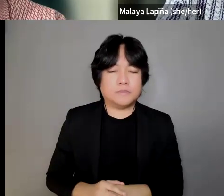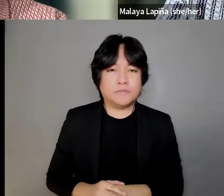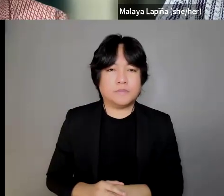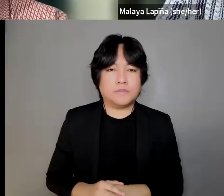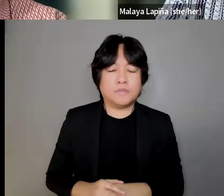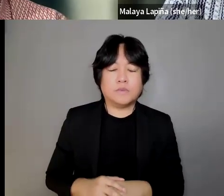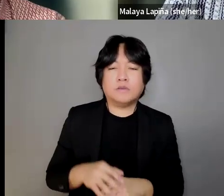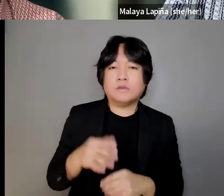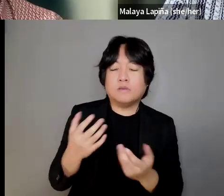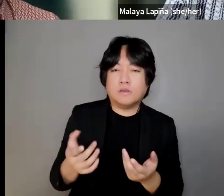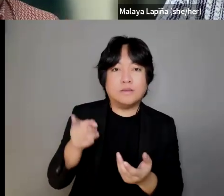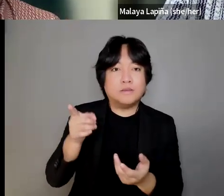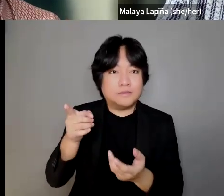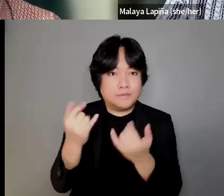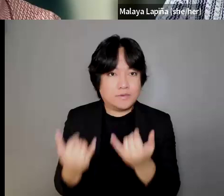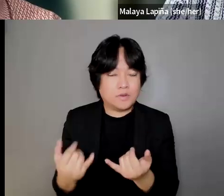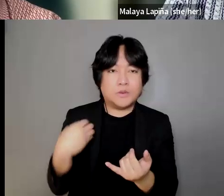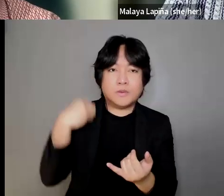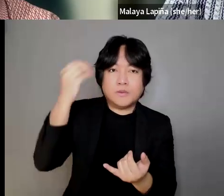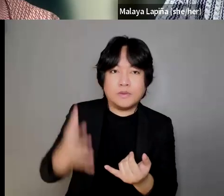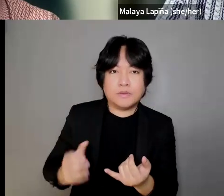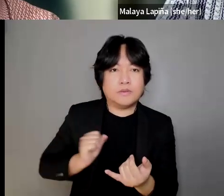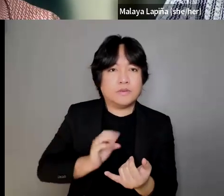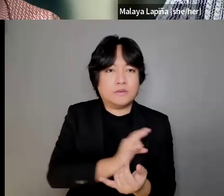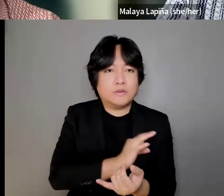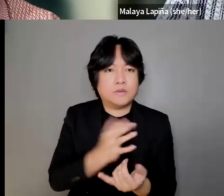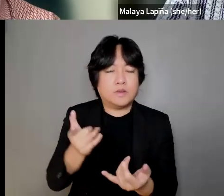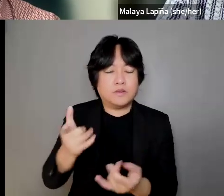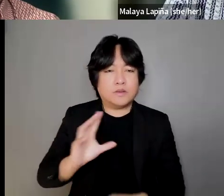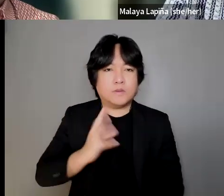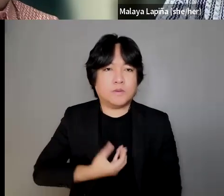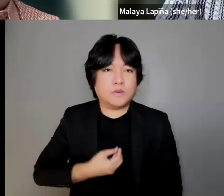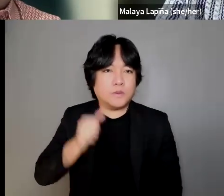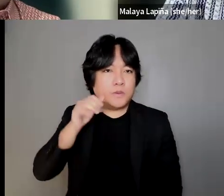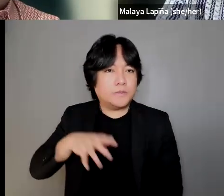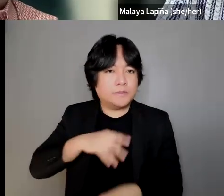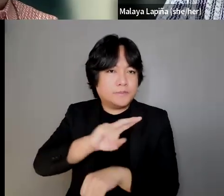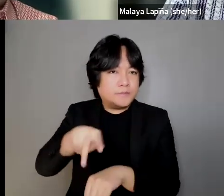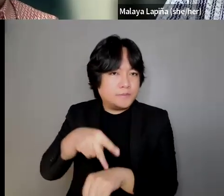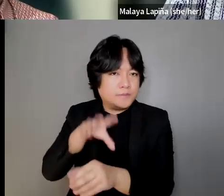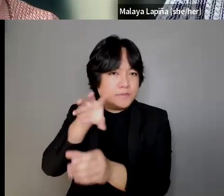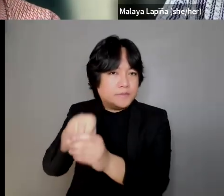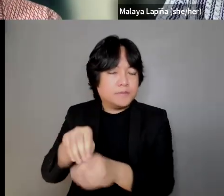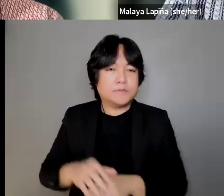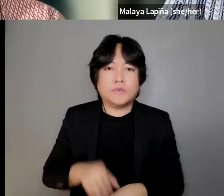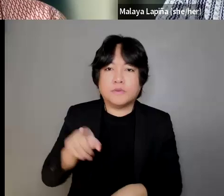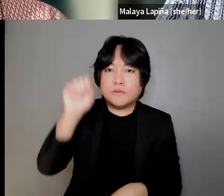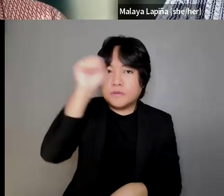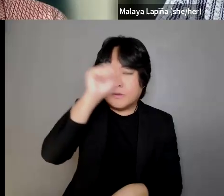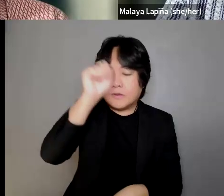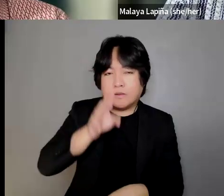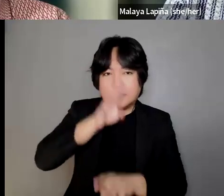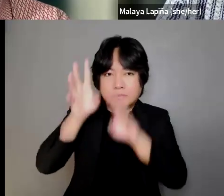education and research officer of STRAP, or the Society of Trans Women of the Philippines. Her scholarly and creative